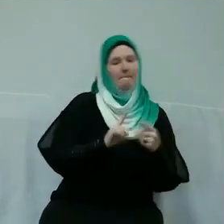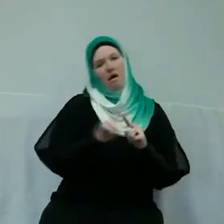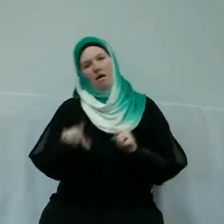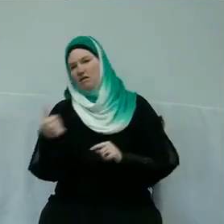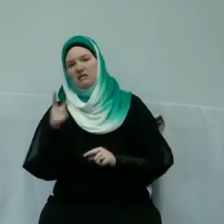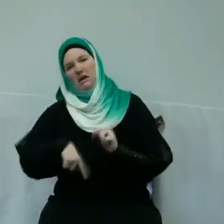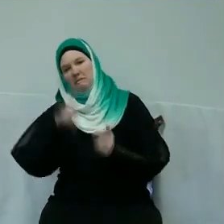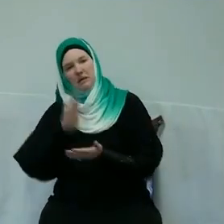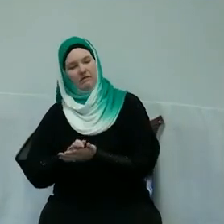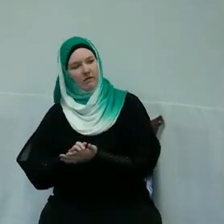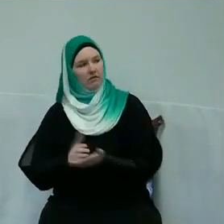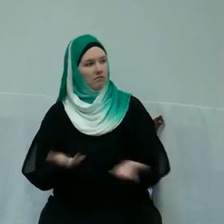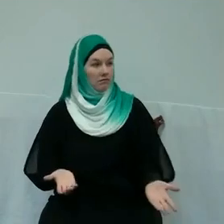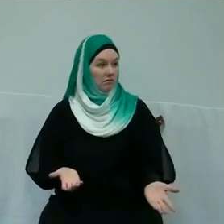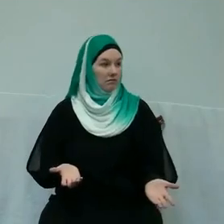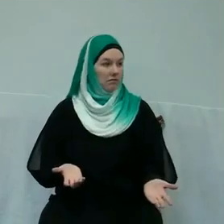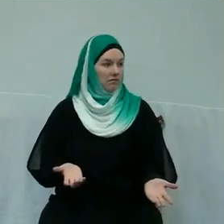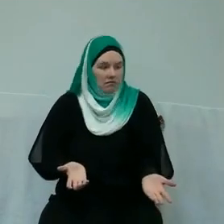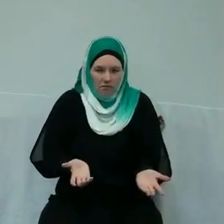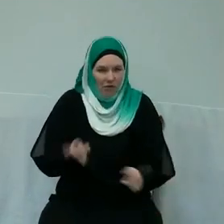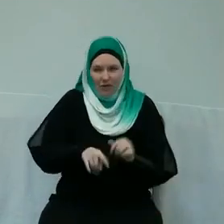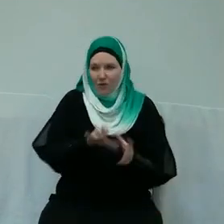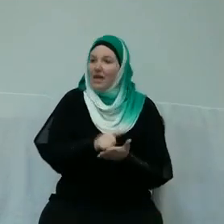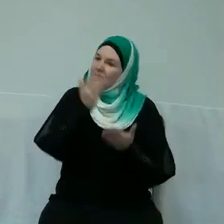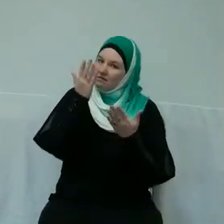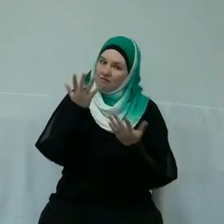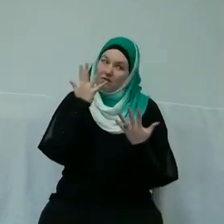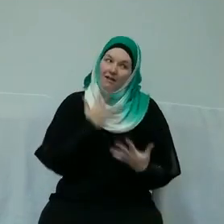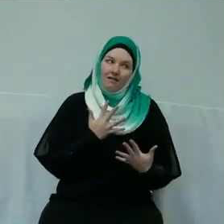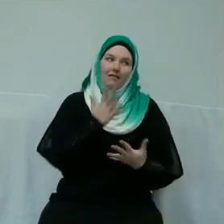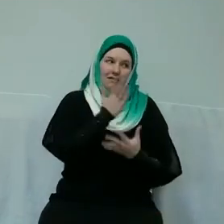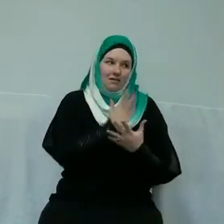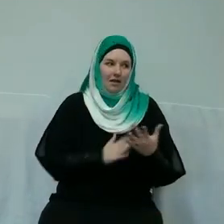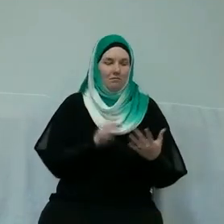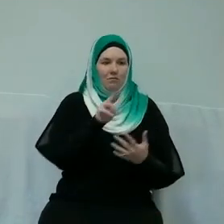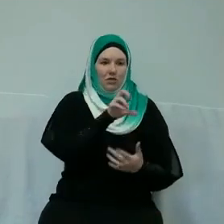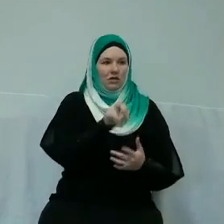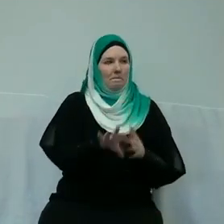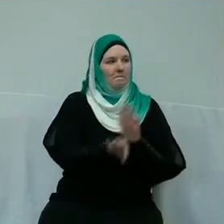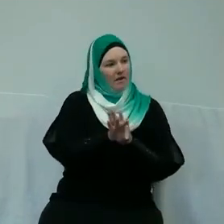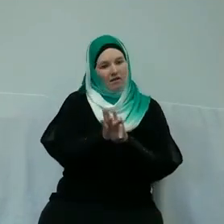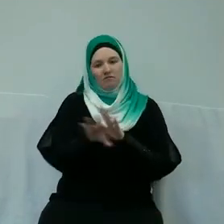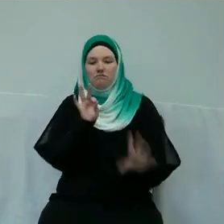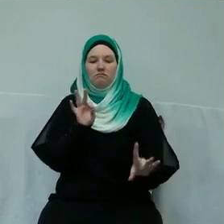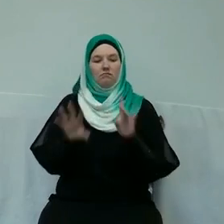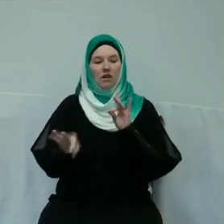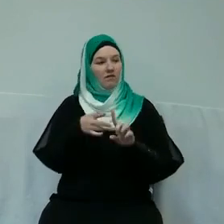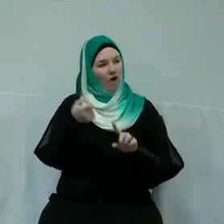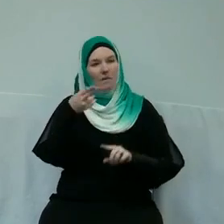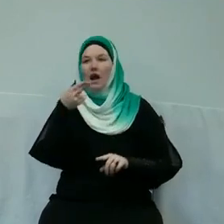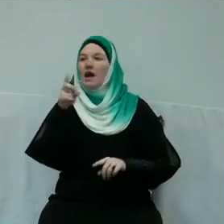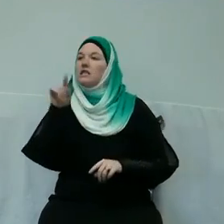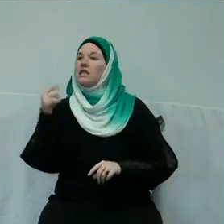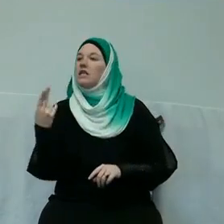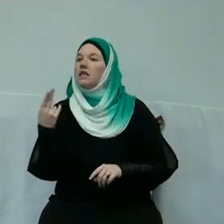believe in others. And unfortunately, some Muslims want to pick and choose from the Hadith